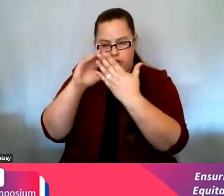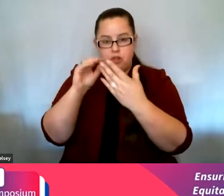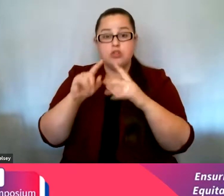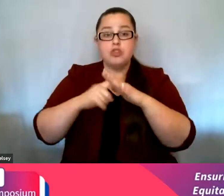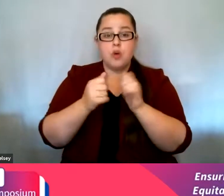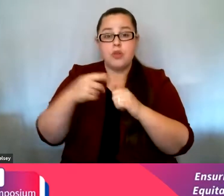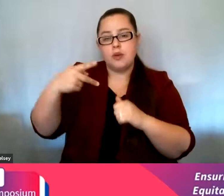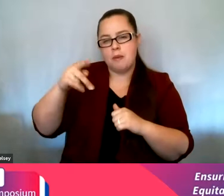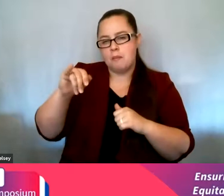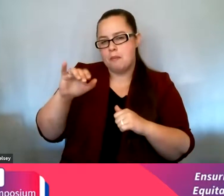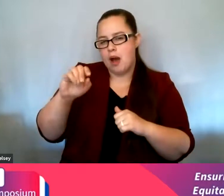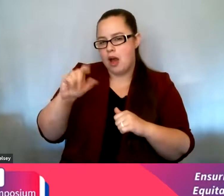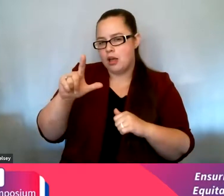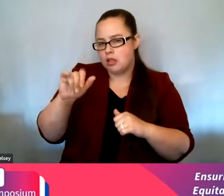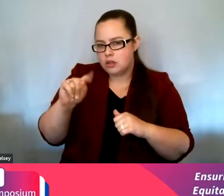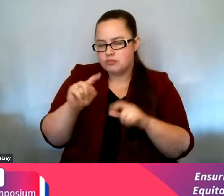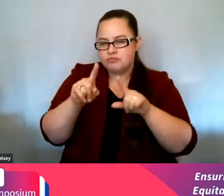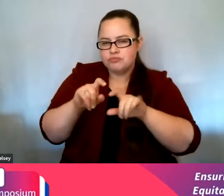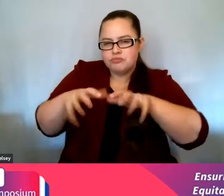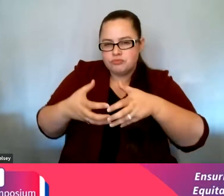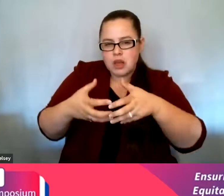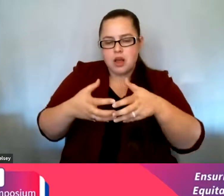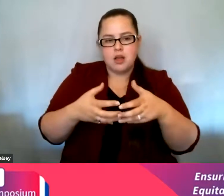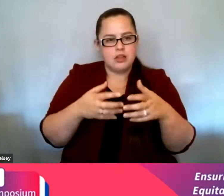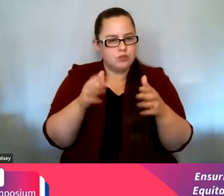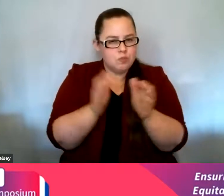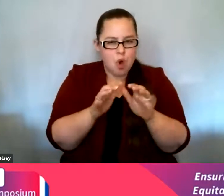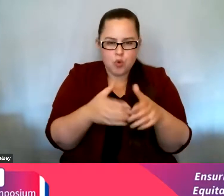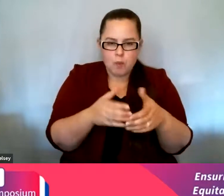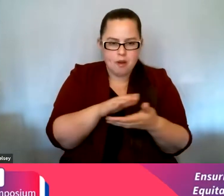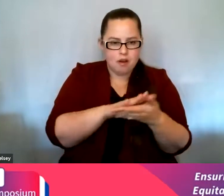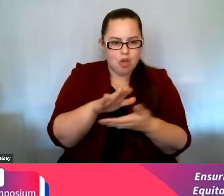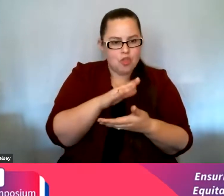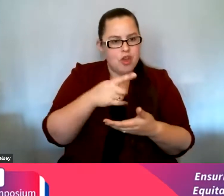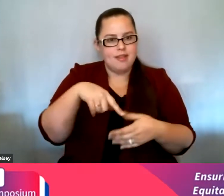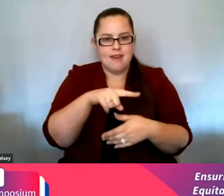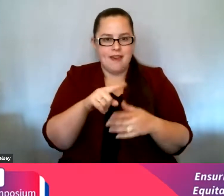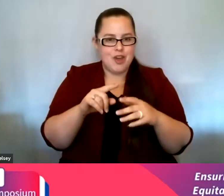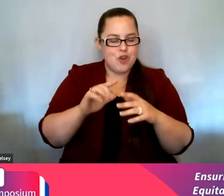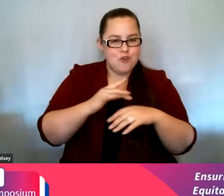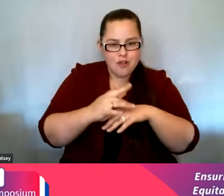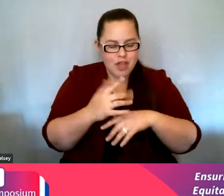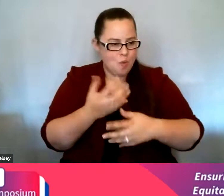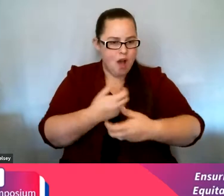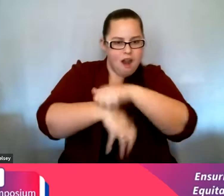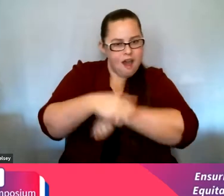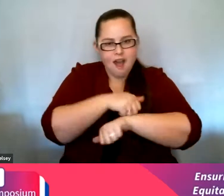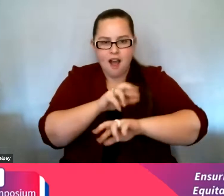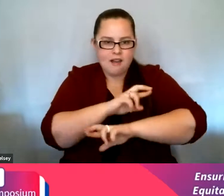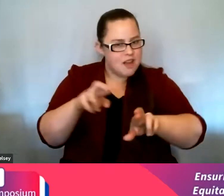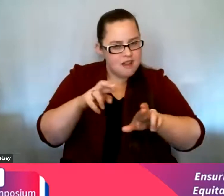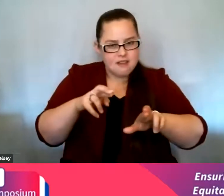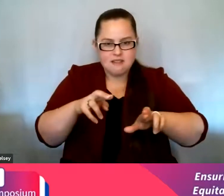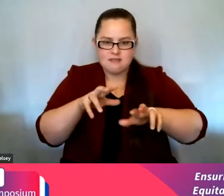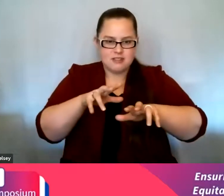of colleges, those early implementers that are ready to jump in and roll up their sleeves and really dig into the details